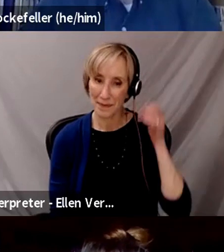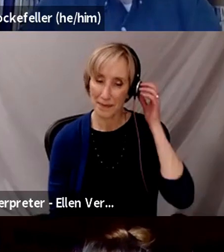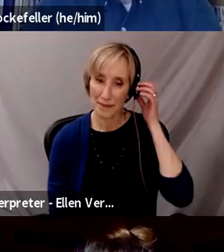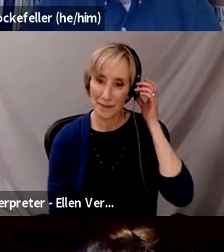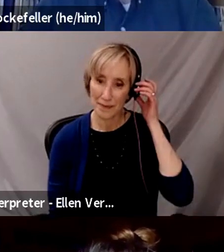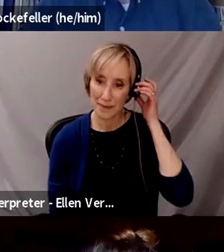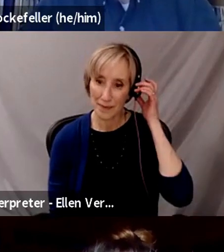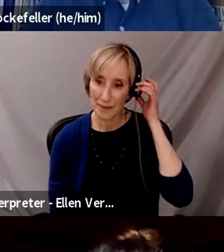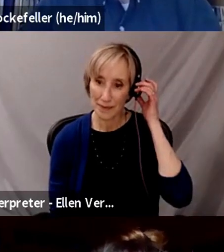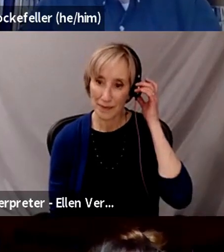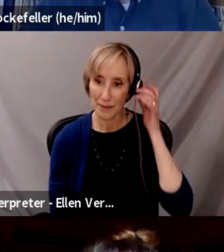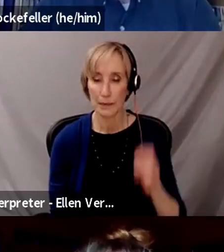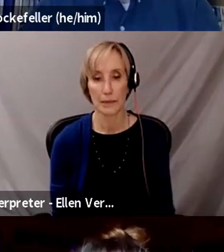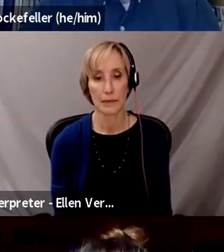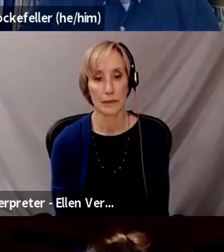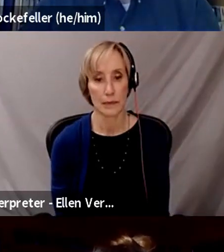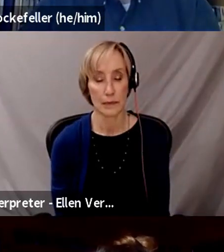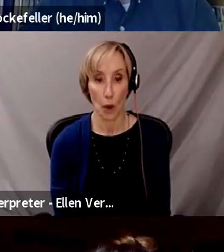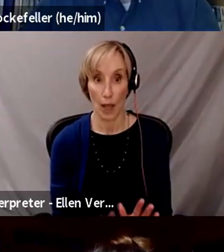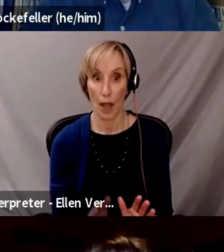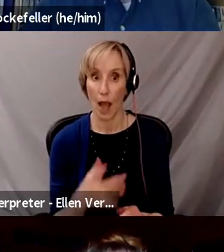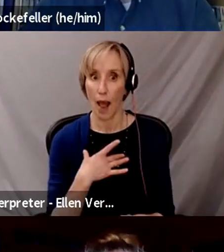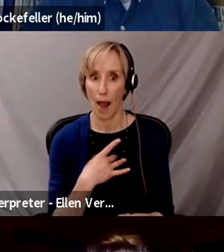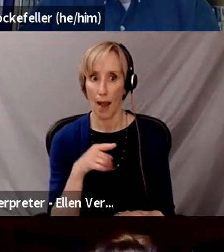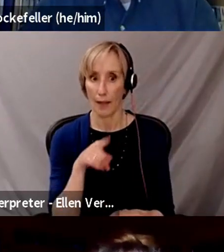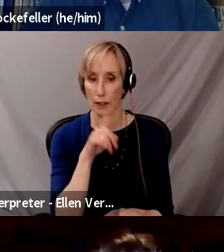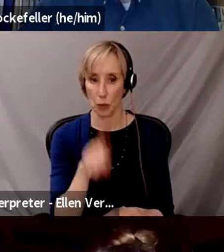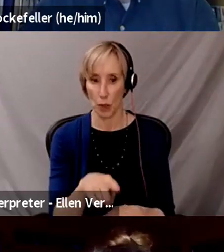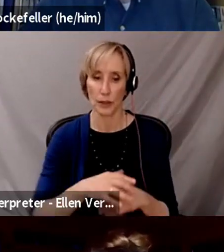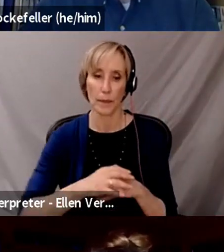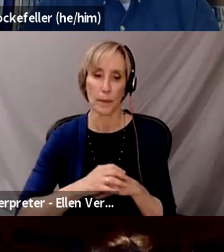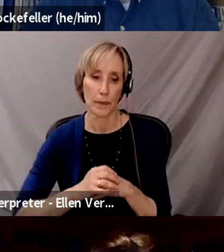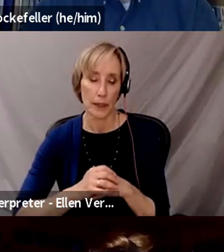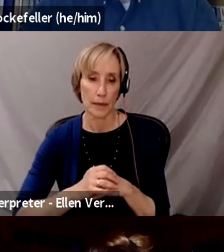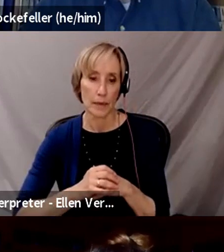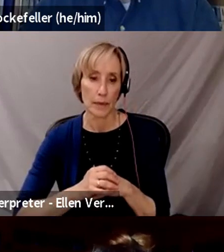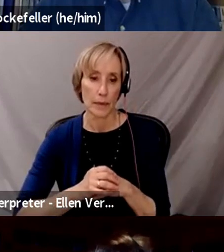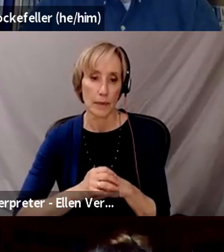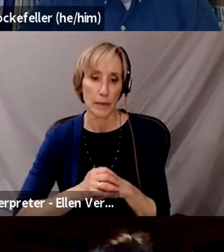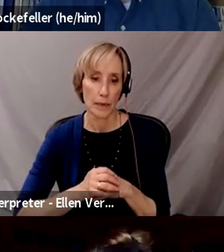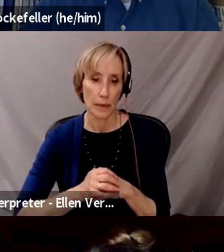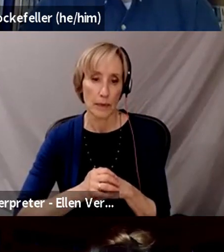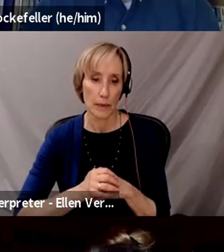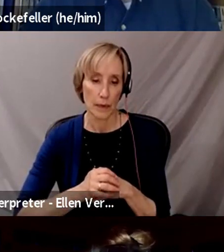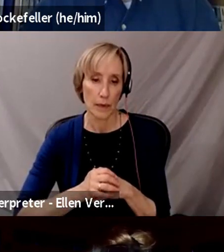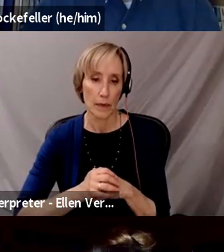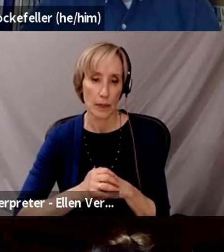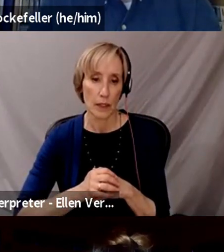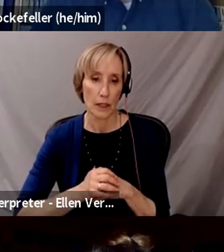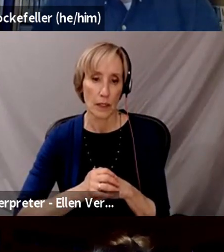so I really like this question. What is one message that you would like to